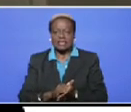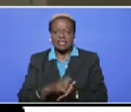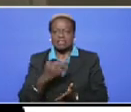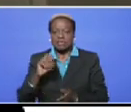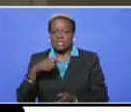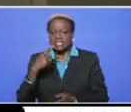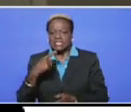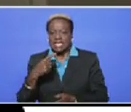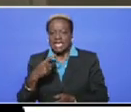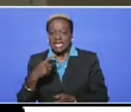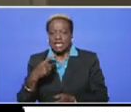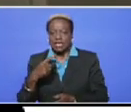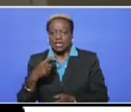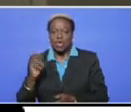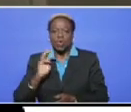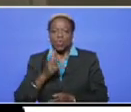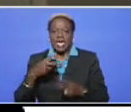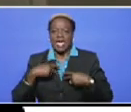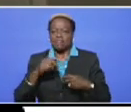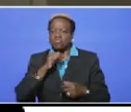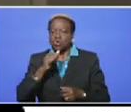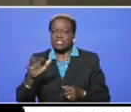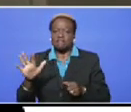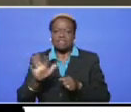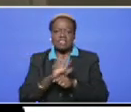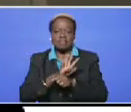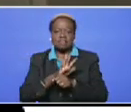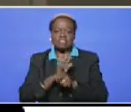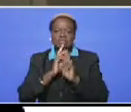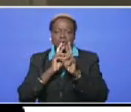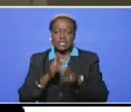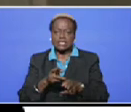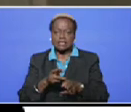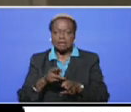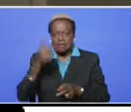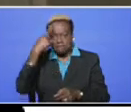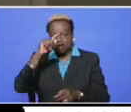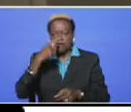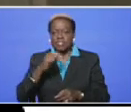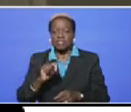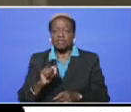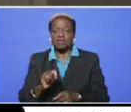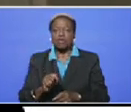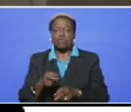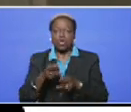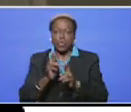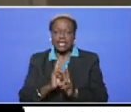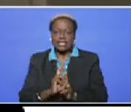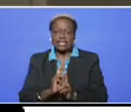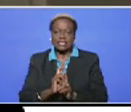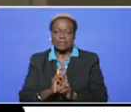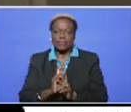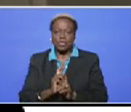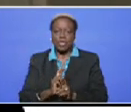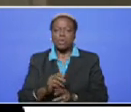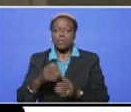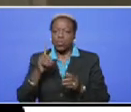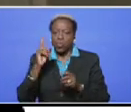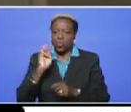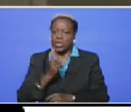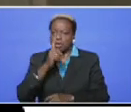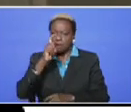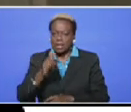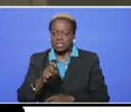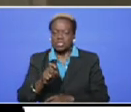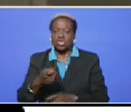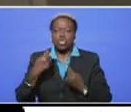not sufficiently responded to their request. So I say before we be too bullish, try to understand,